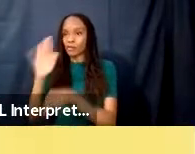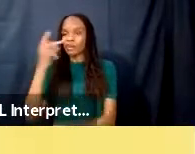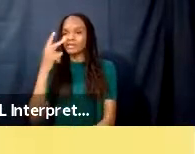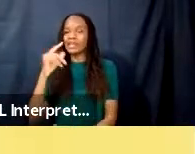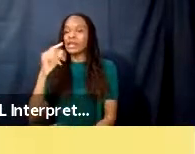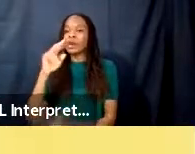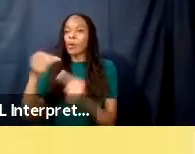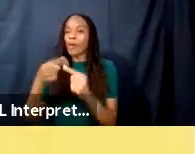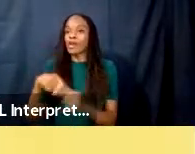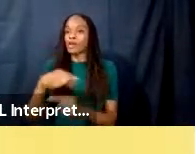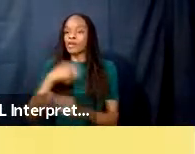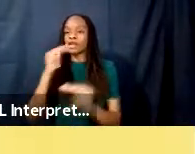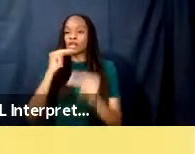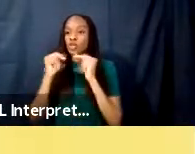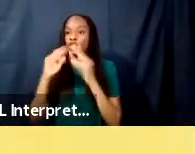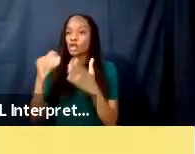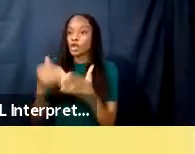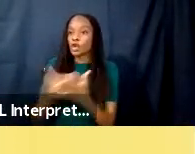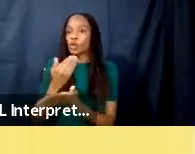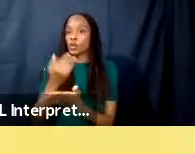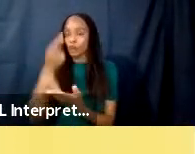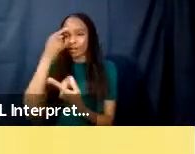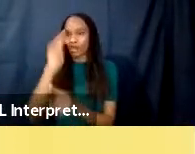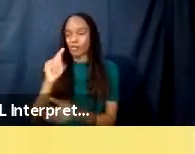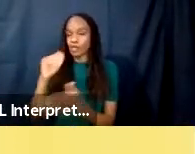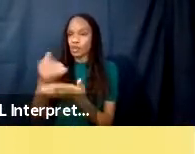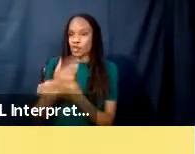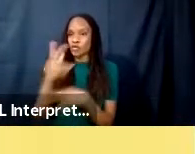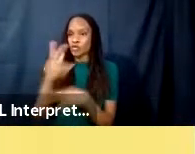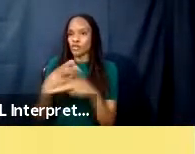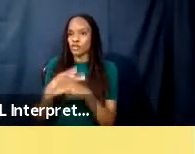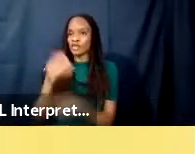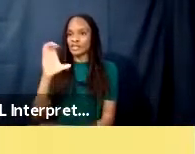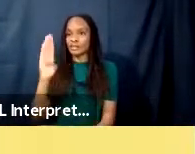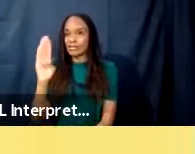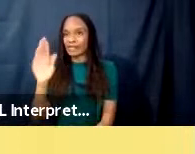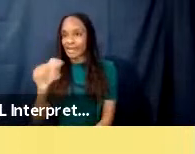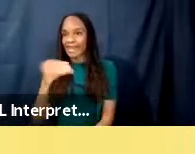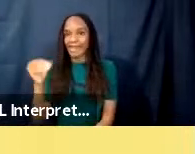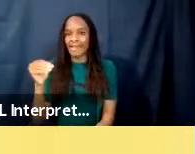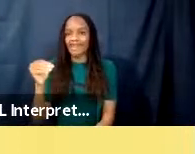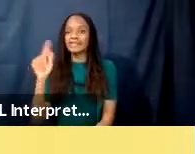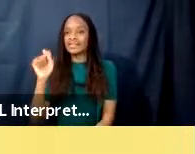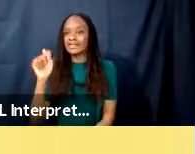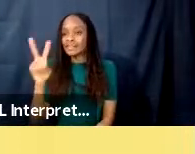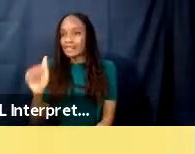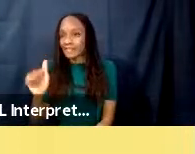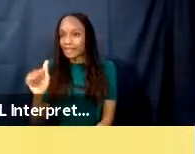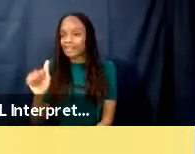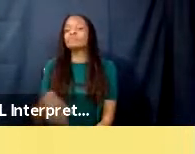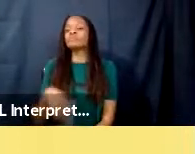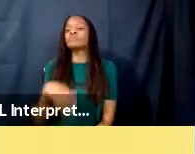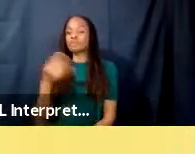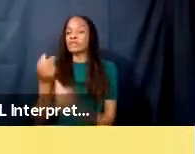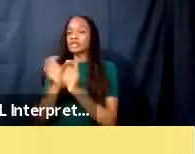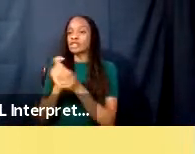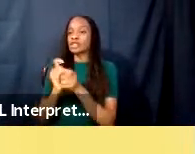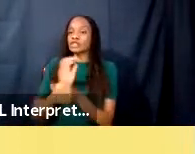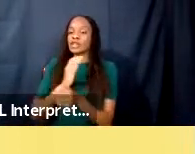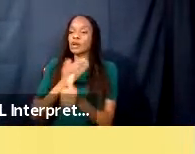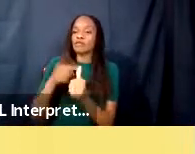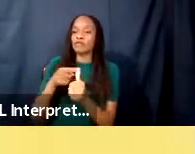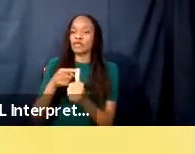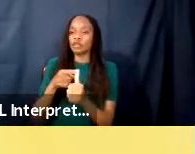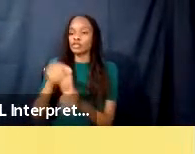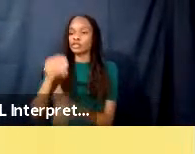negotiate a new agreement, the new version of the CBA and the television agreement, The changes are first encapsulated in a